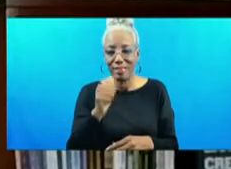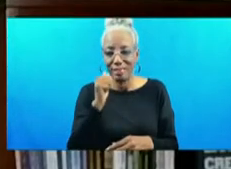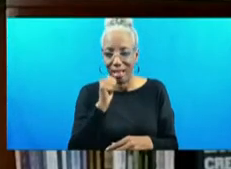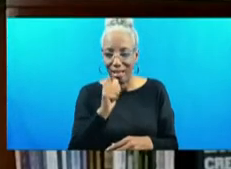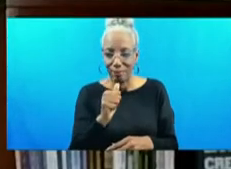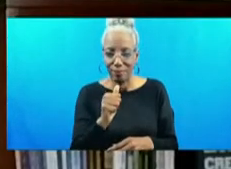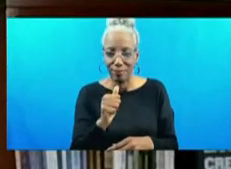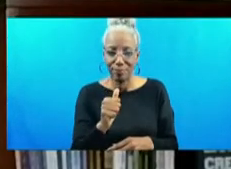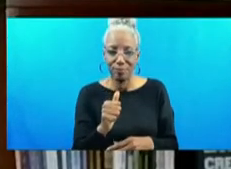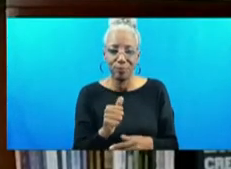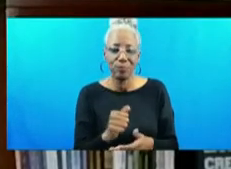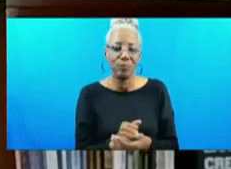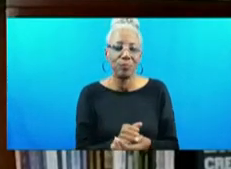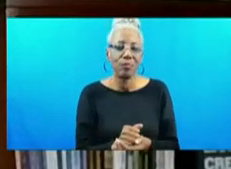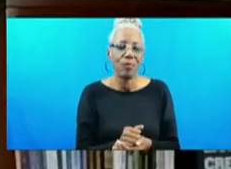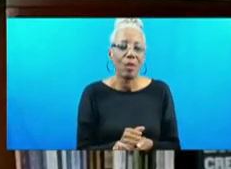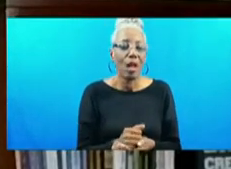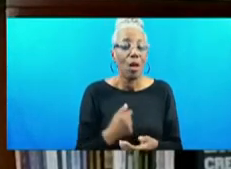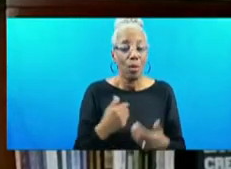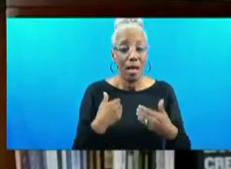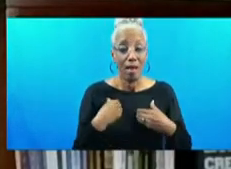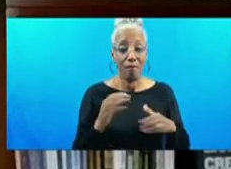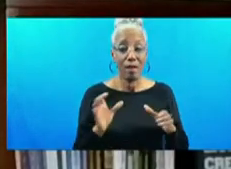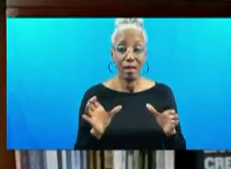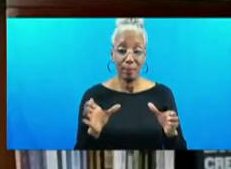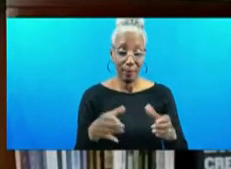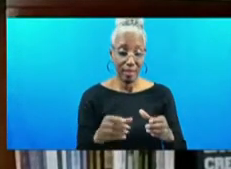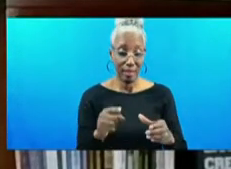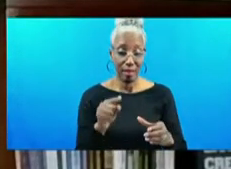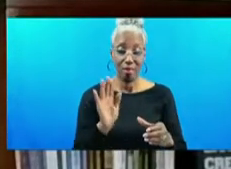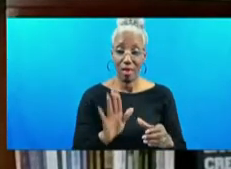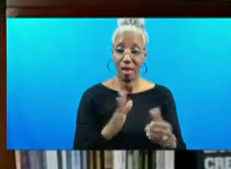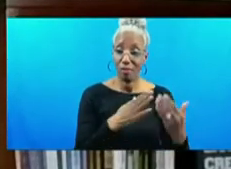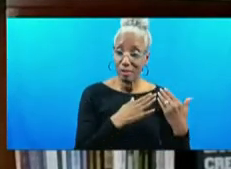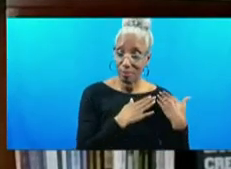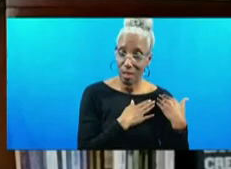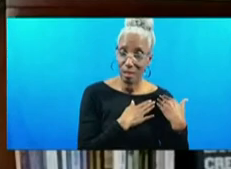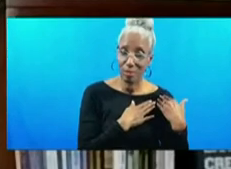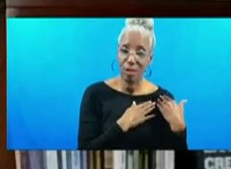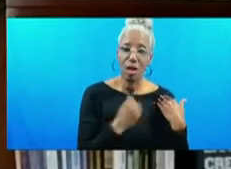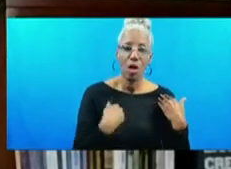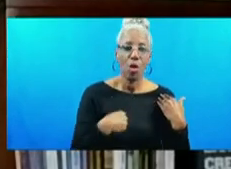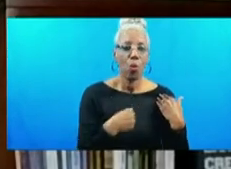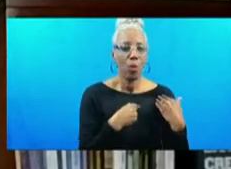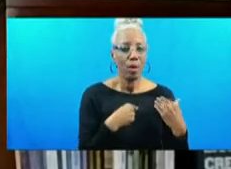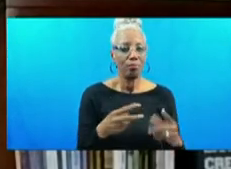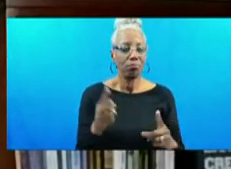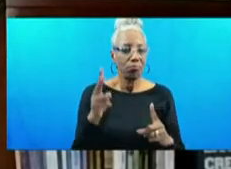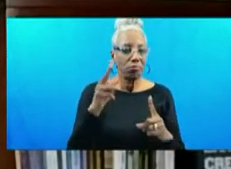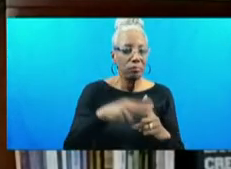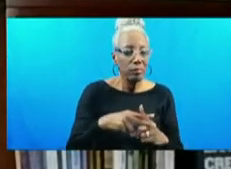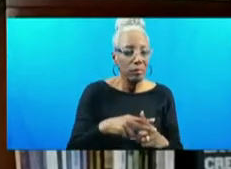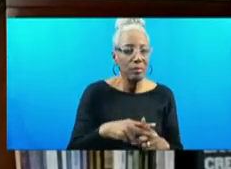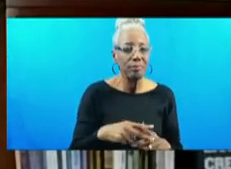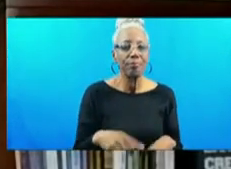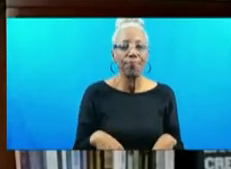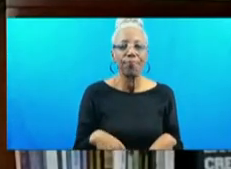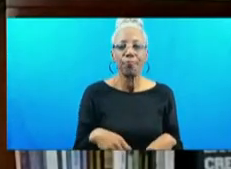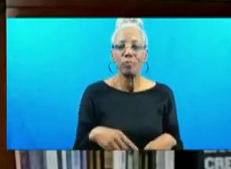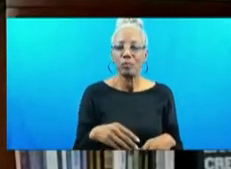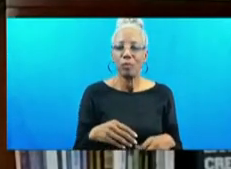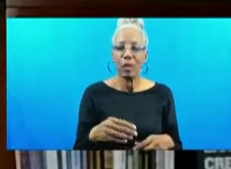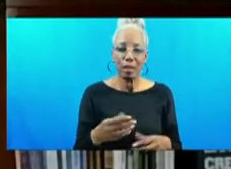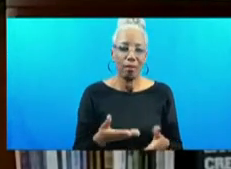holistically implement the actions to address the audit, but we haven't waited for the audit to begin to make changes. And I just wanna say that this